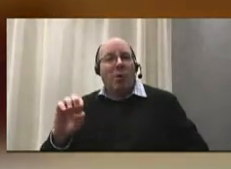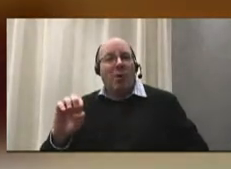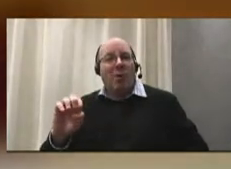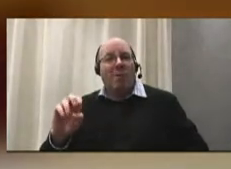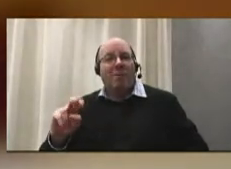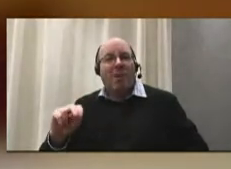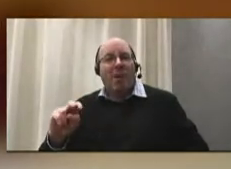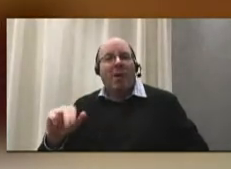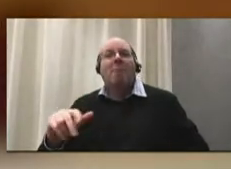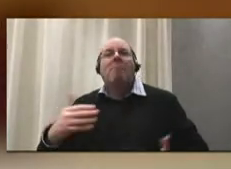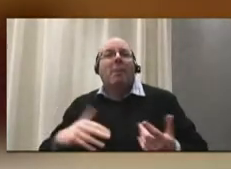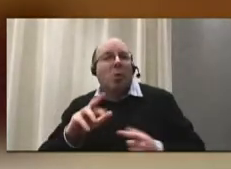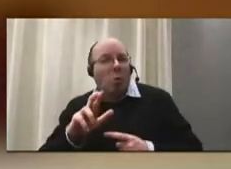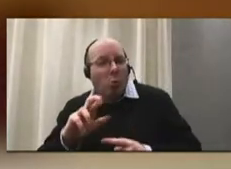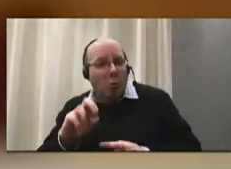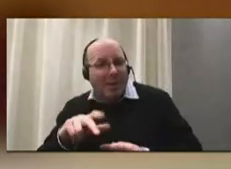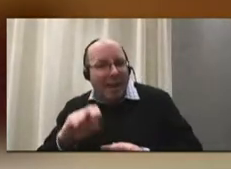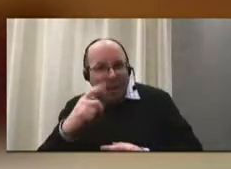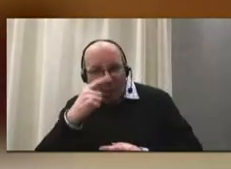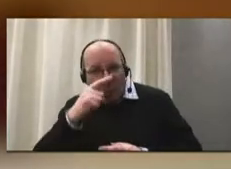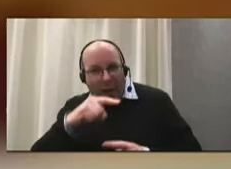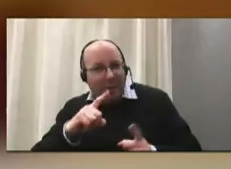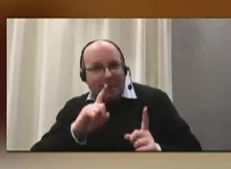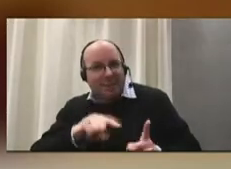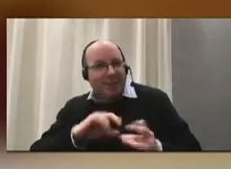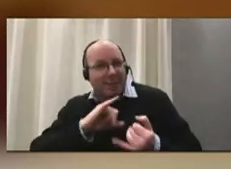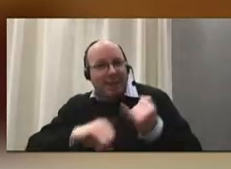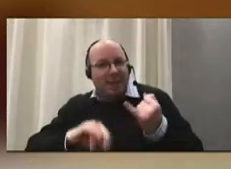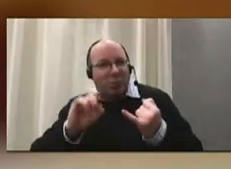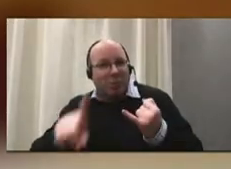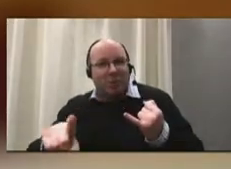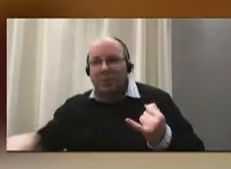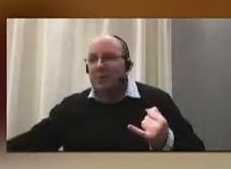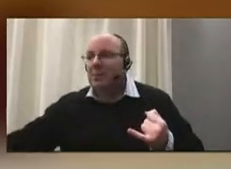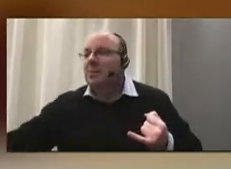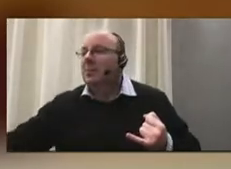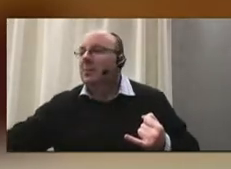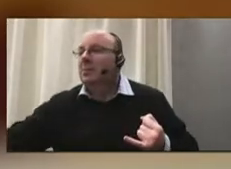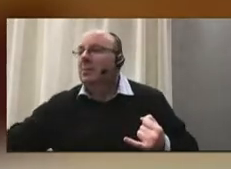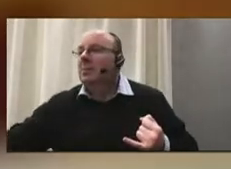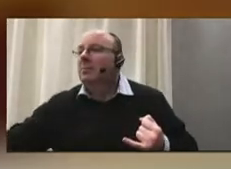question about the teacher and staff